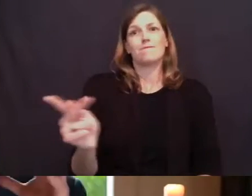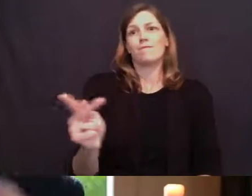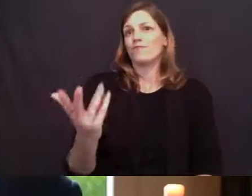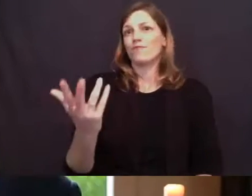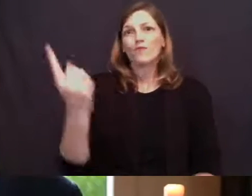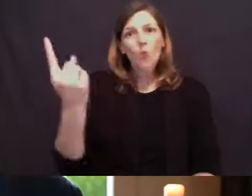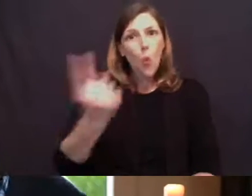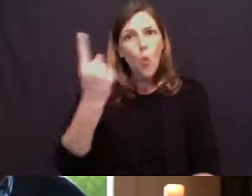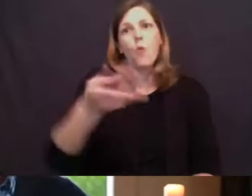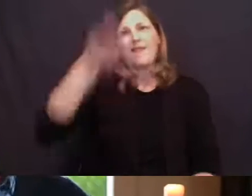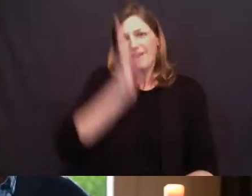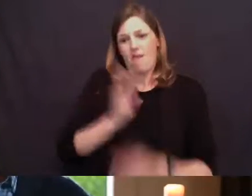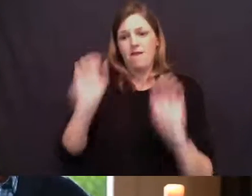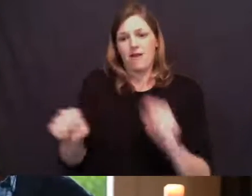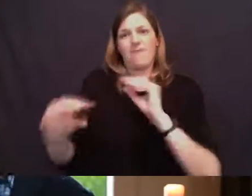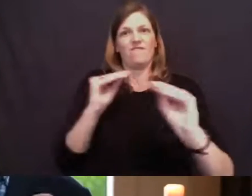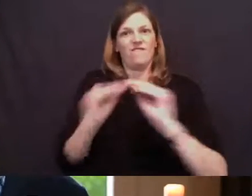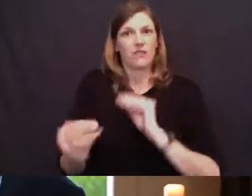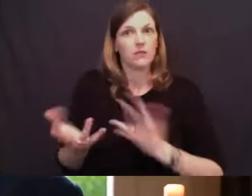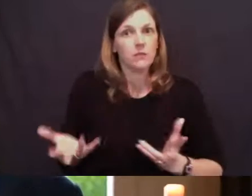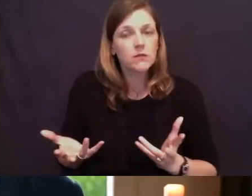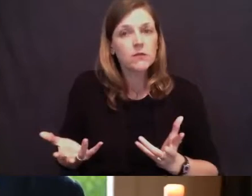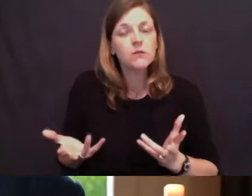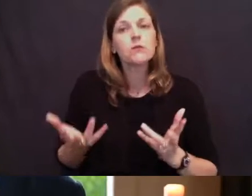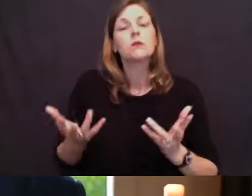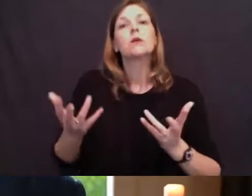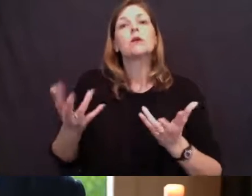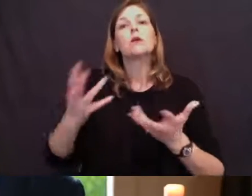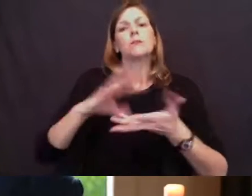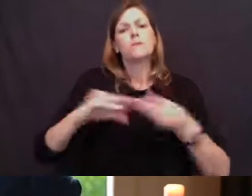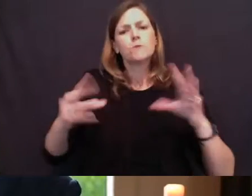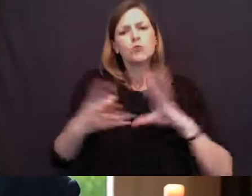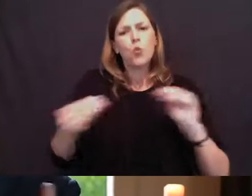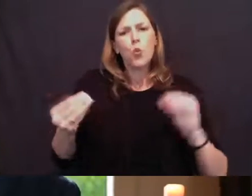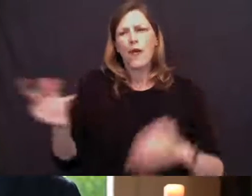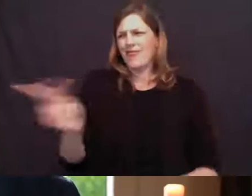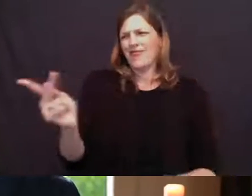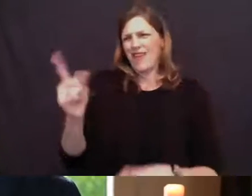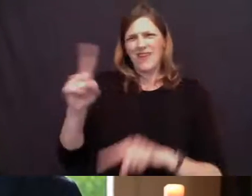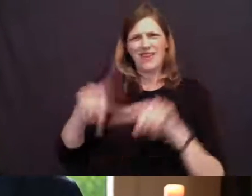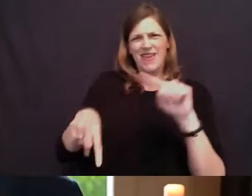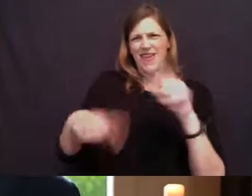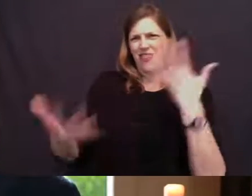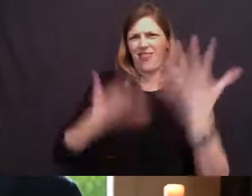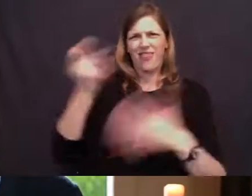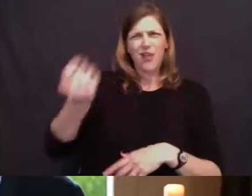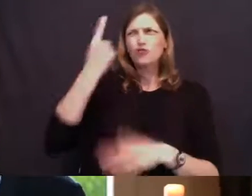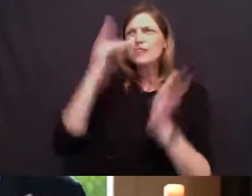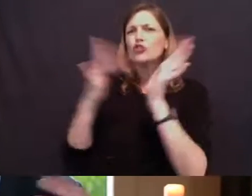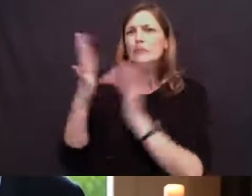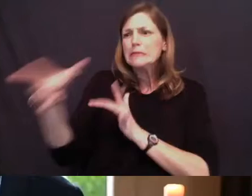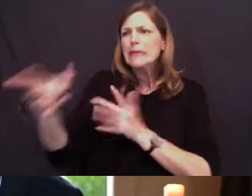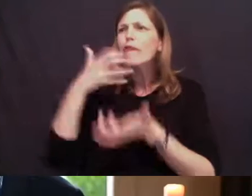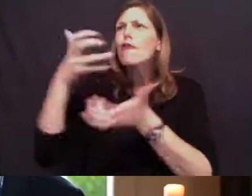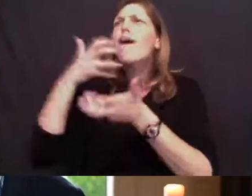only God can fix, okay? It's a story that they can't make sense of Jesus. They cry out to Jesus and